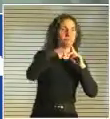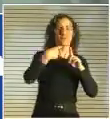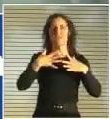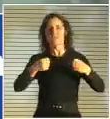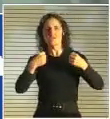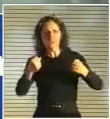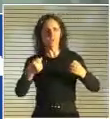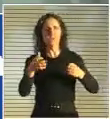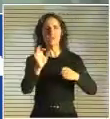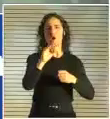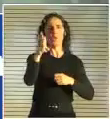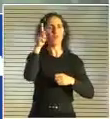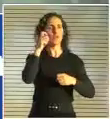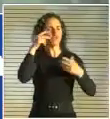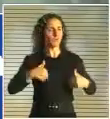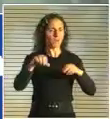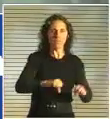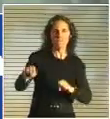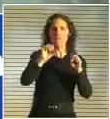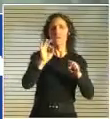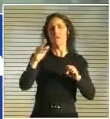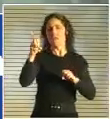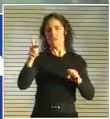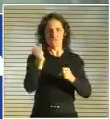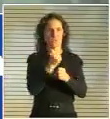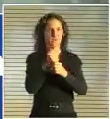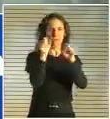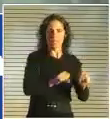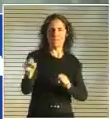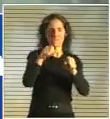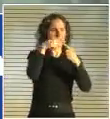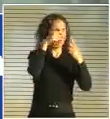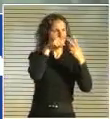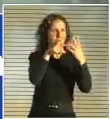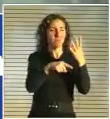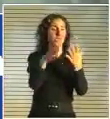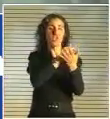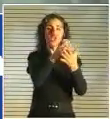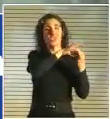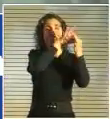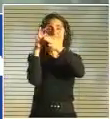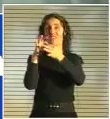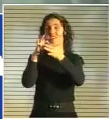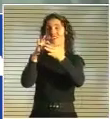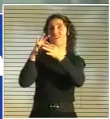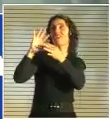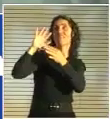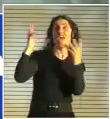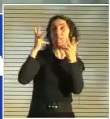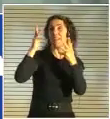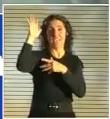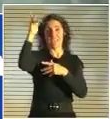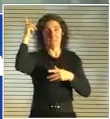everything related to climate, obviously, but scope 3 is the big elephant in the room that needs to be addressed. That's a very